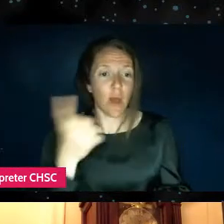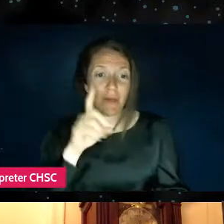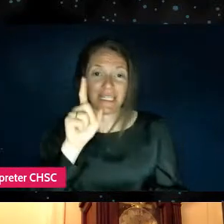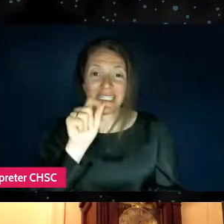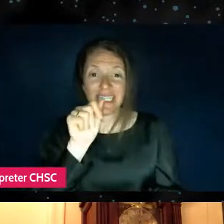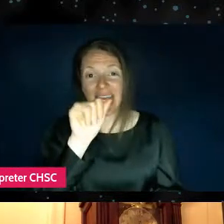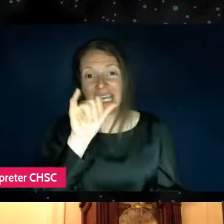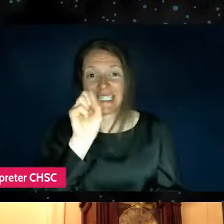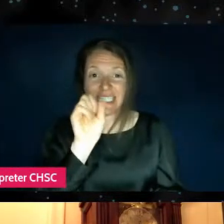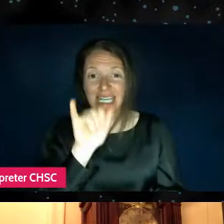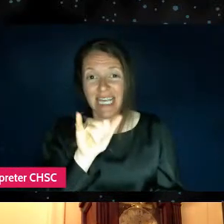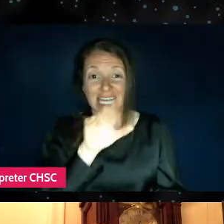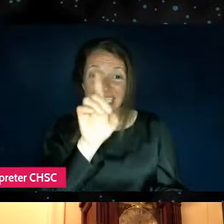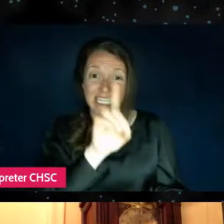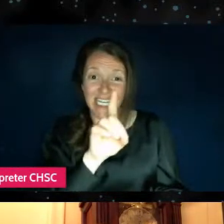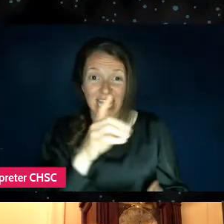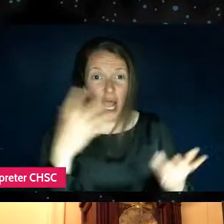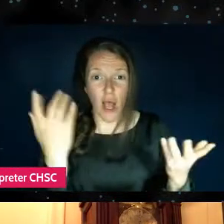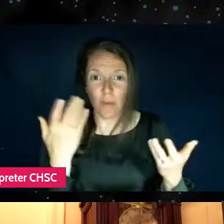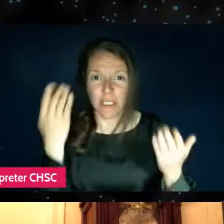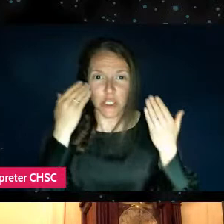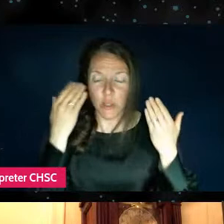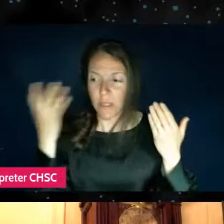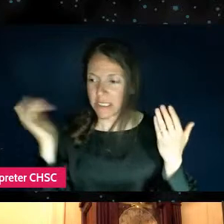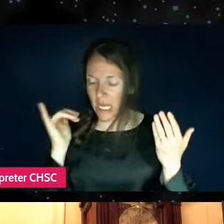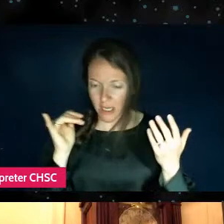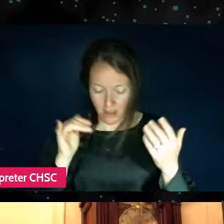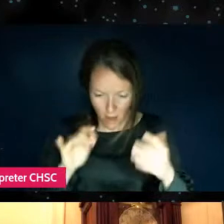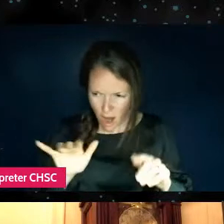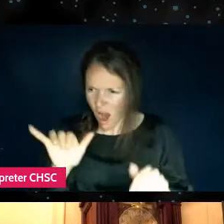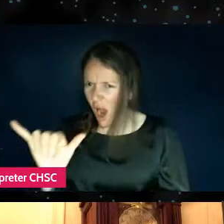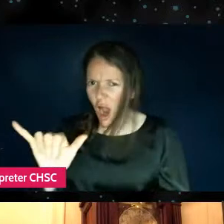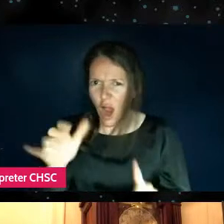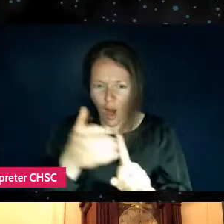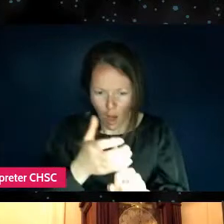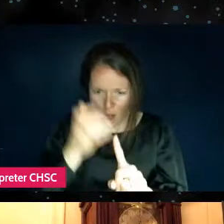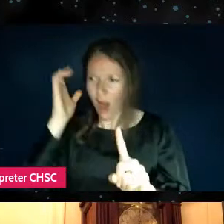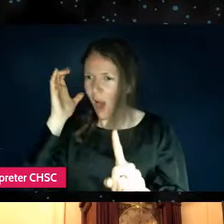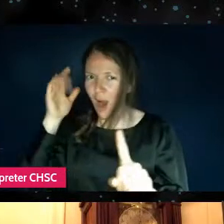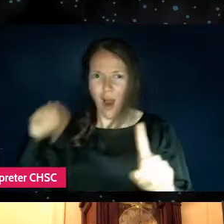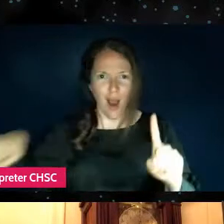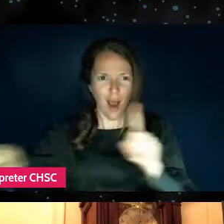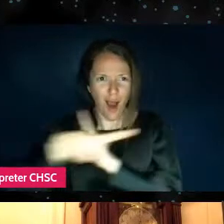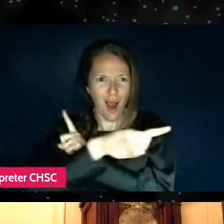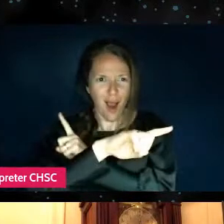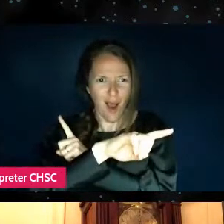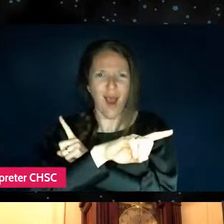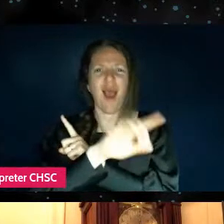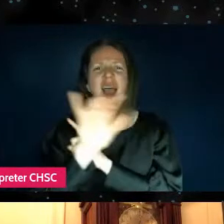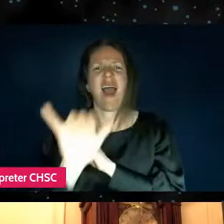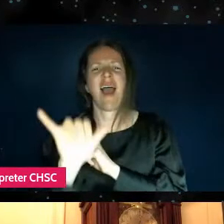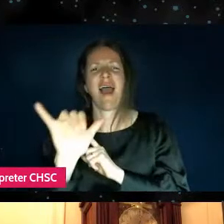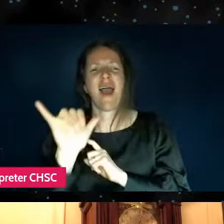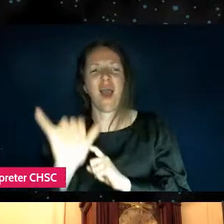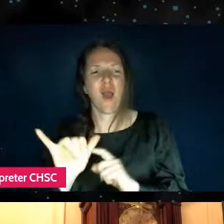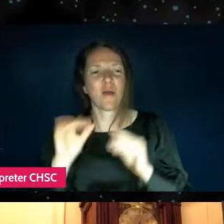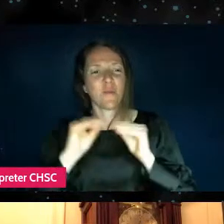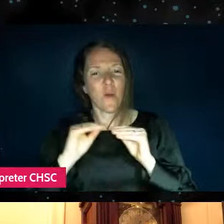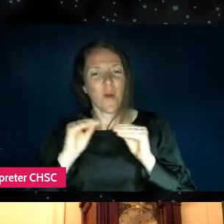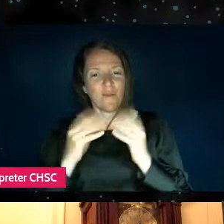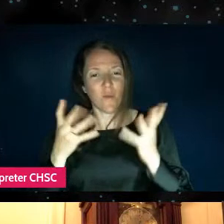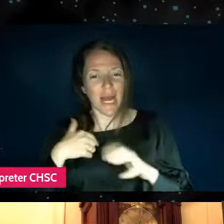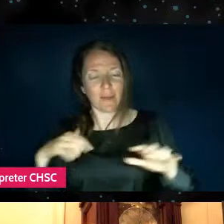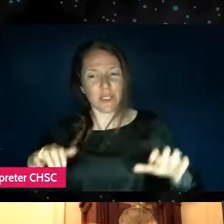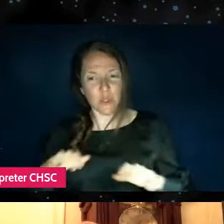so, I mean, it was like opening another page for me and enlightening me to more of what I was doing.